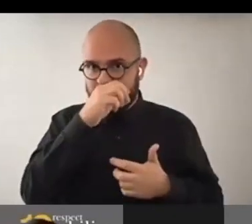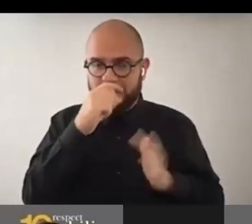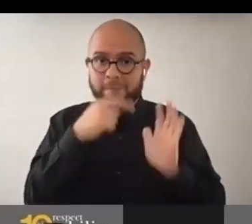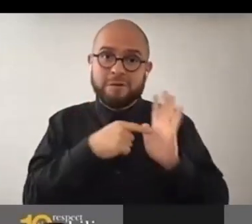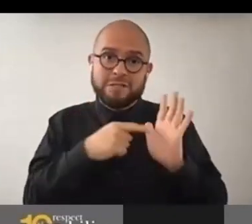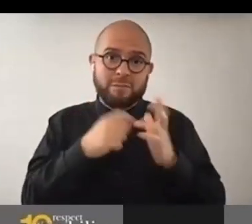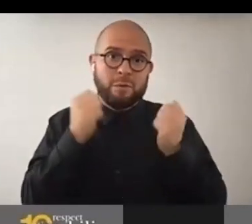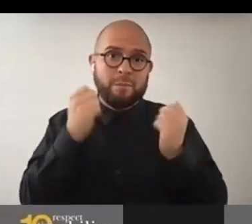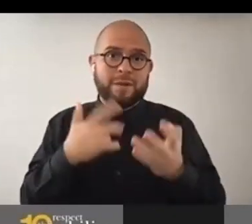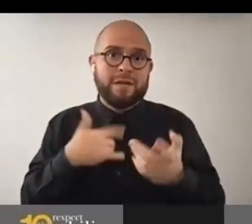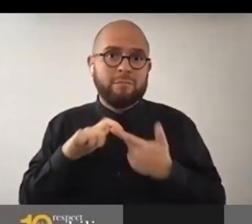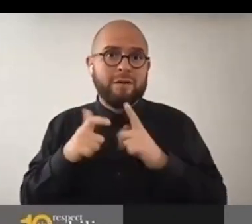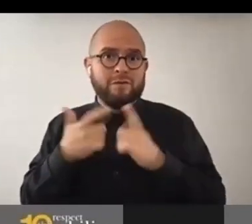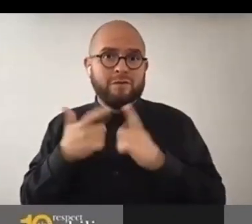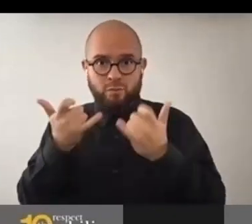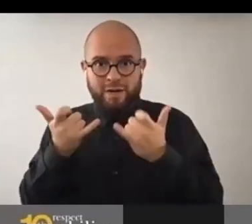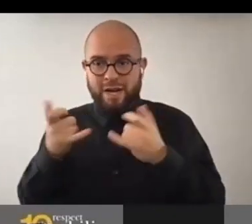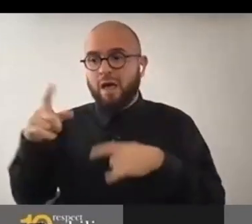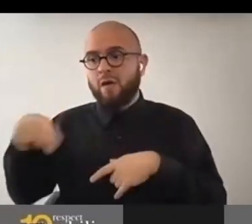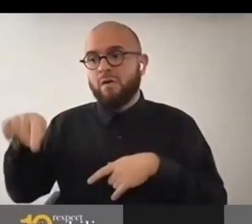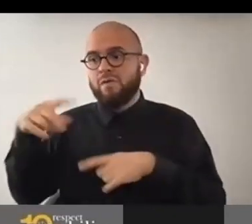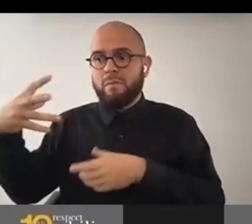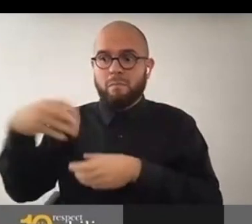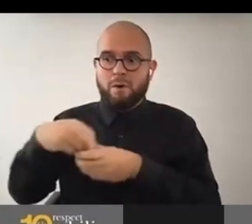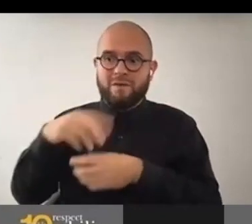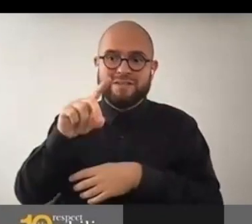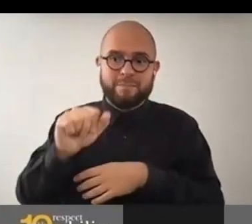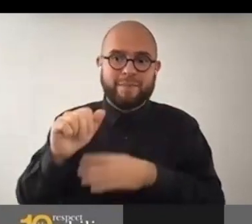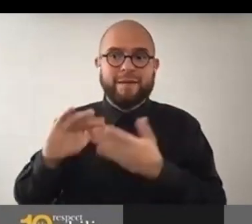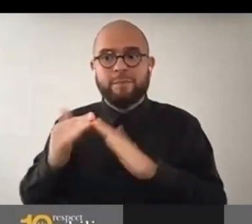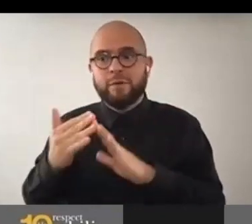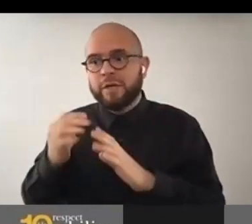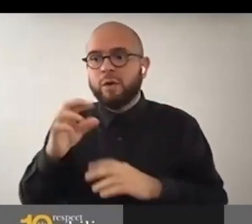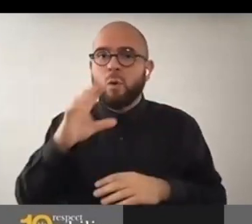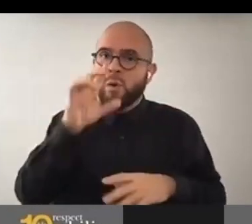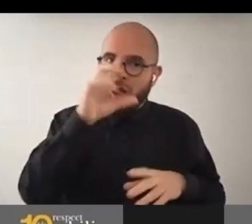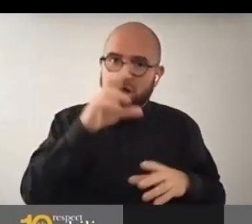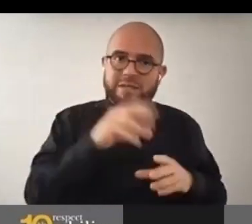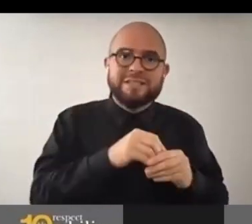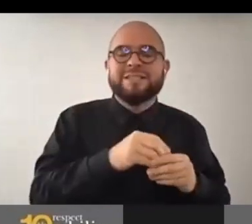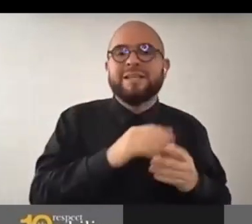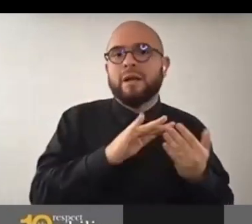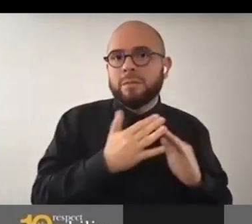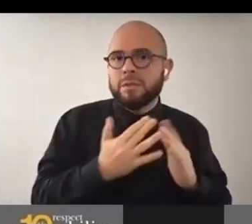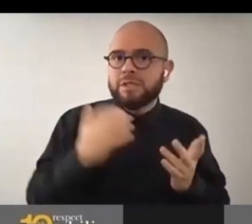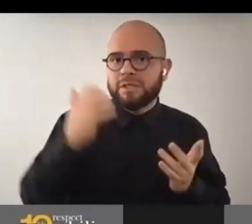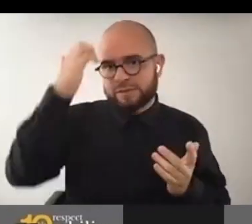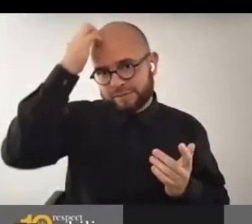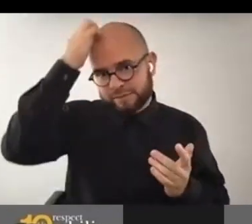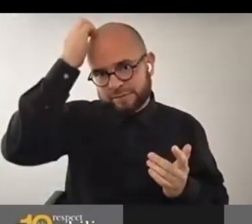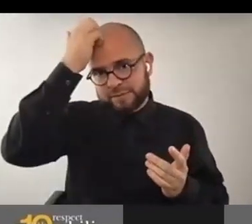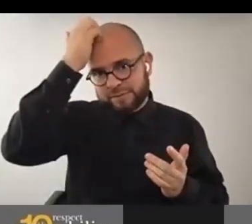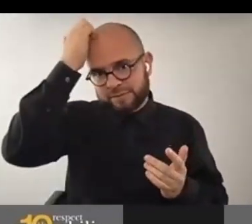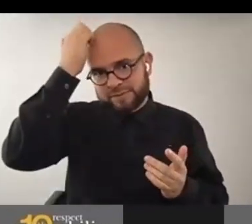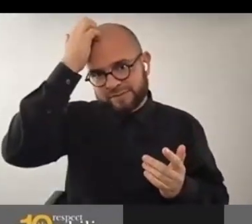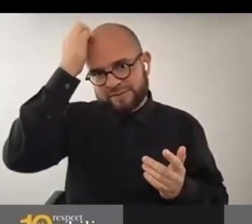are either in the disability community or the autistic community. I mean, aside from my